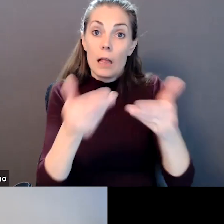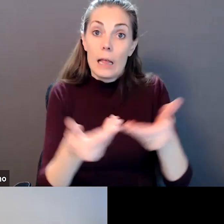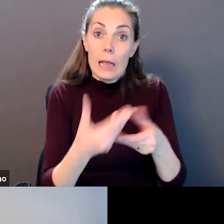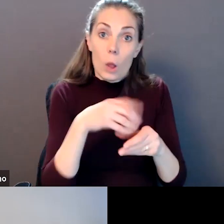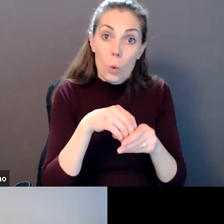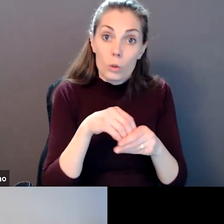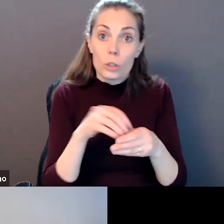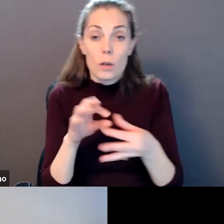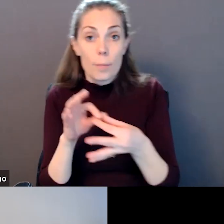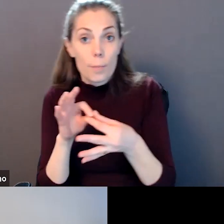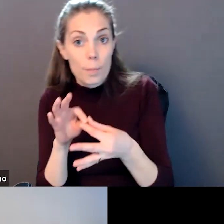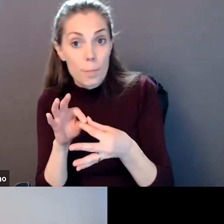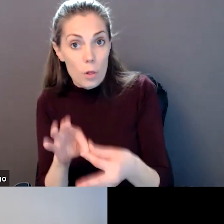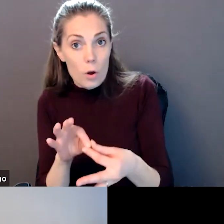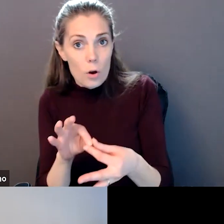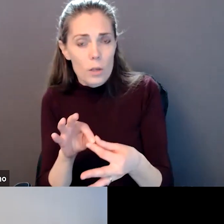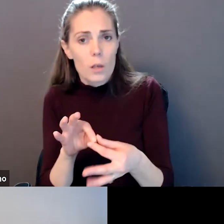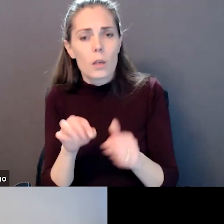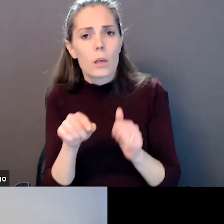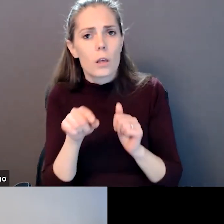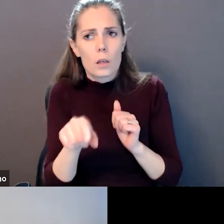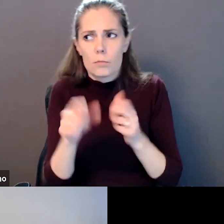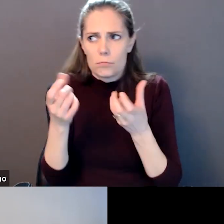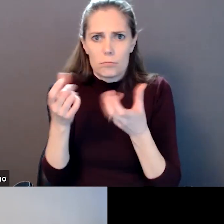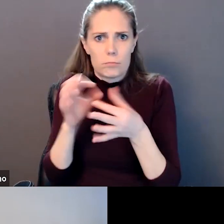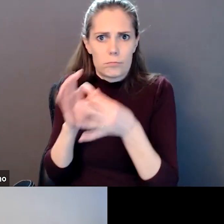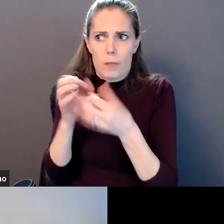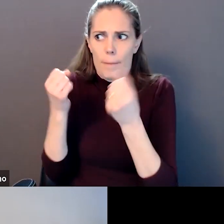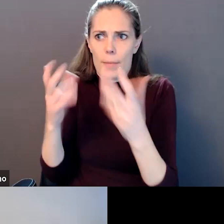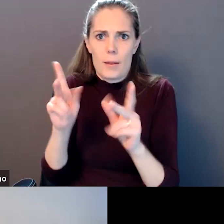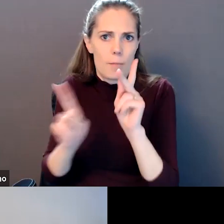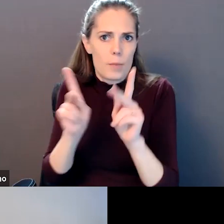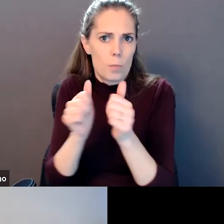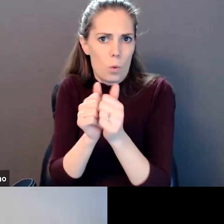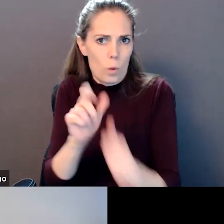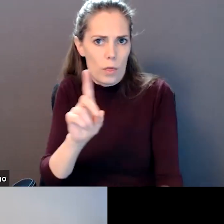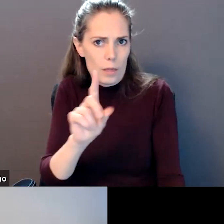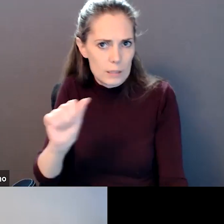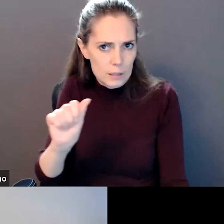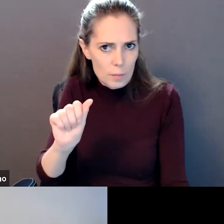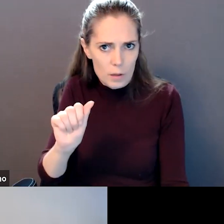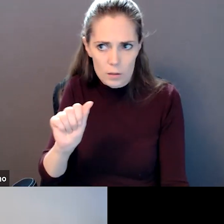elude many persons with disabilities in the fullness of their definitions,